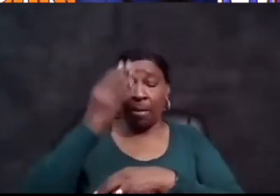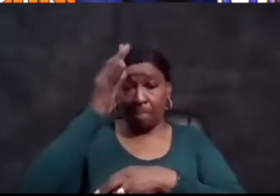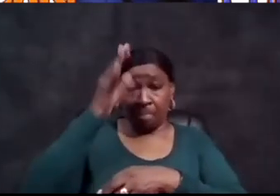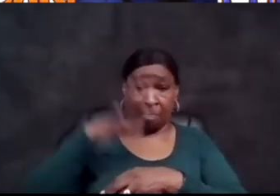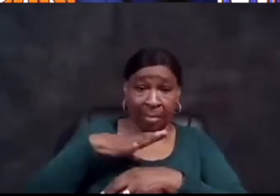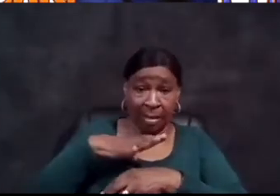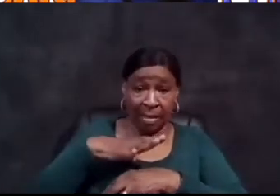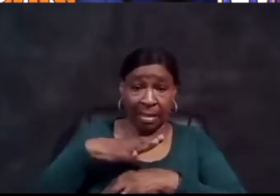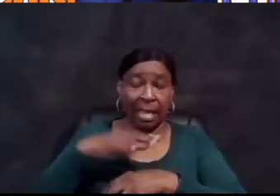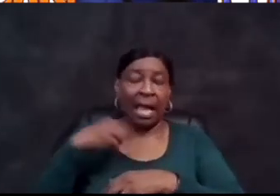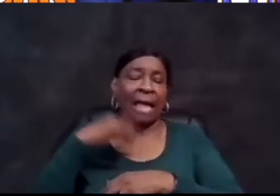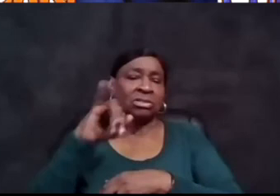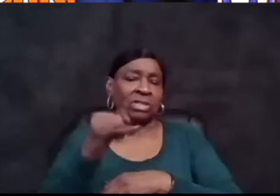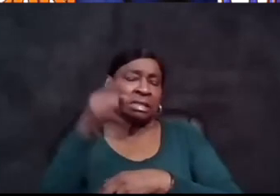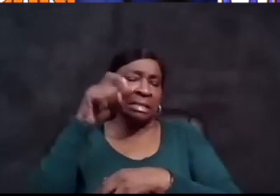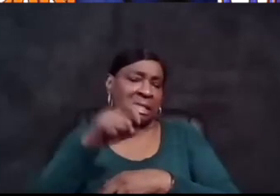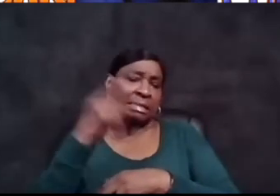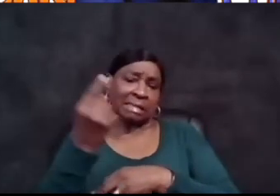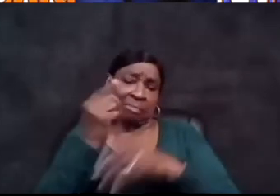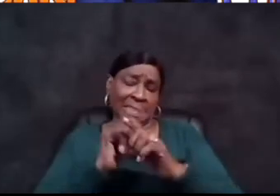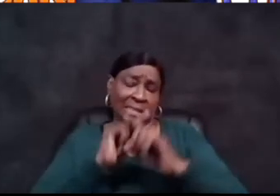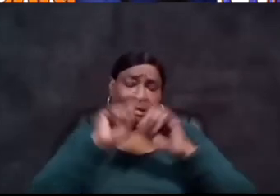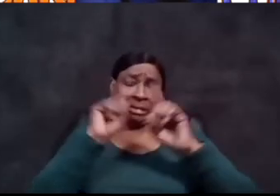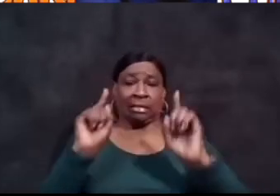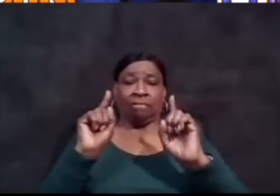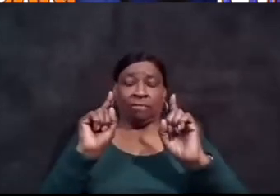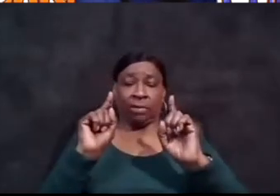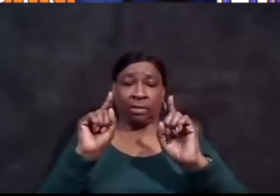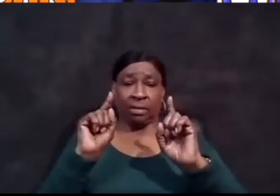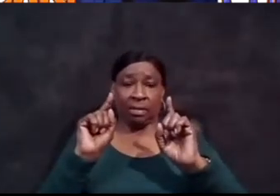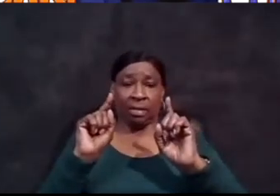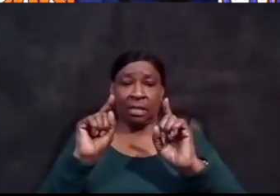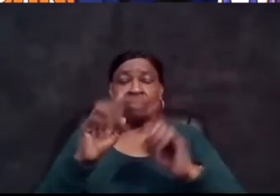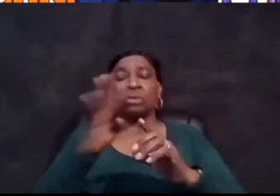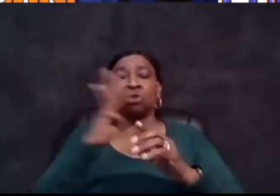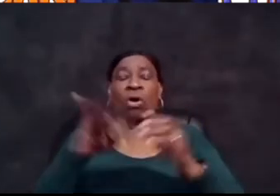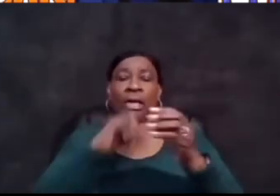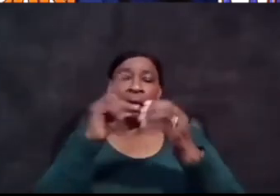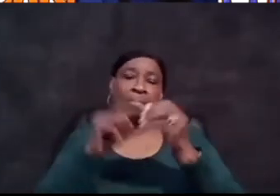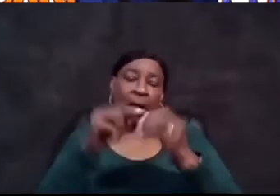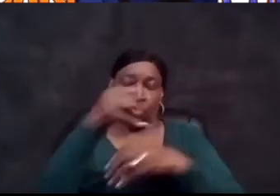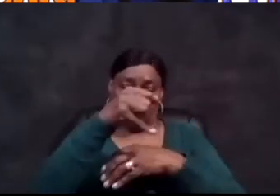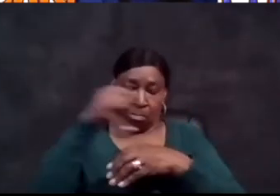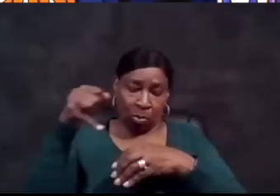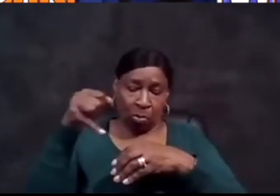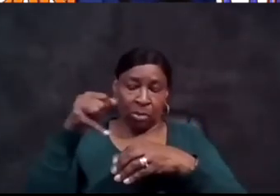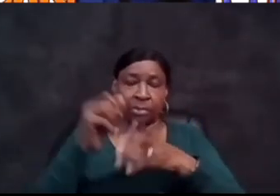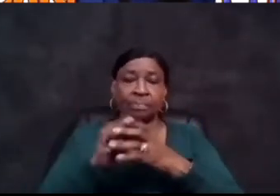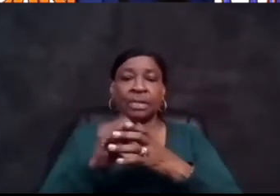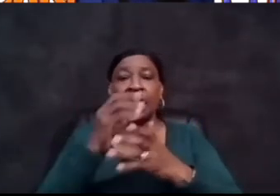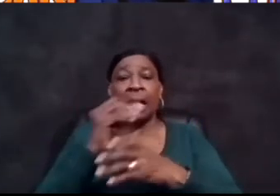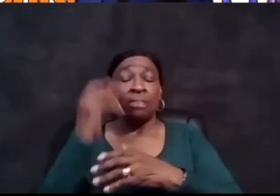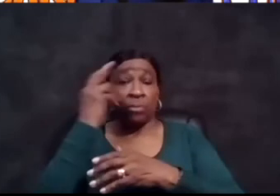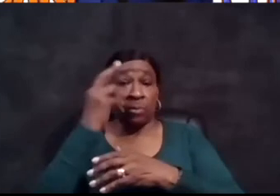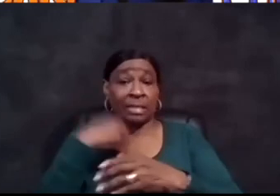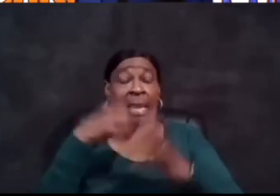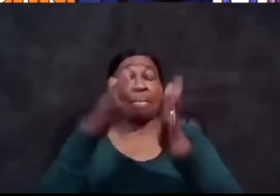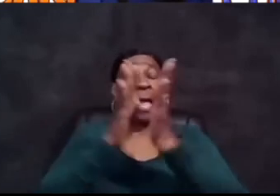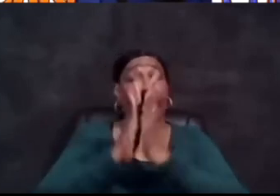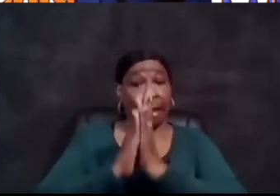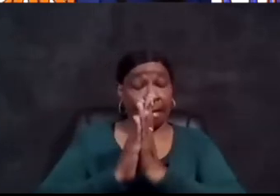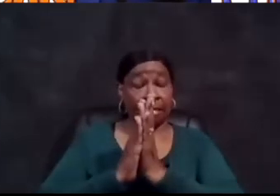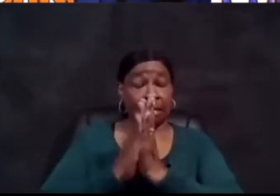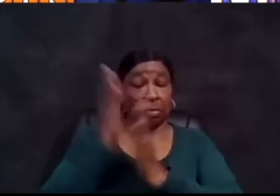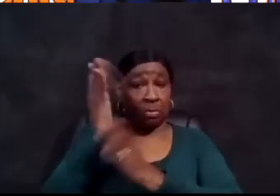like, I just need something different, you know, in talking about the border. So, and the reason I'm asking it is